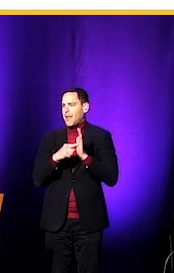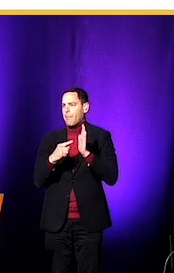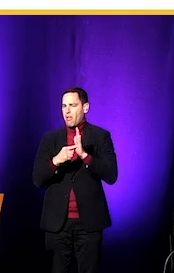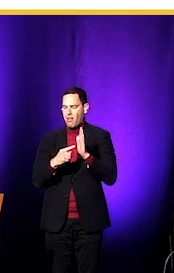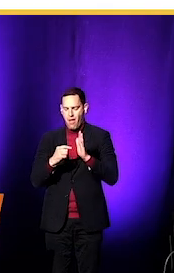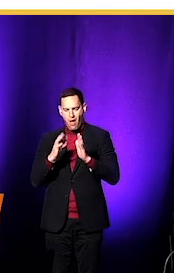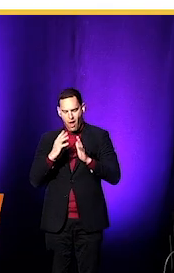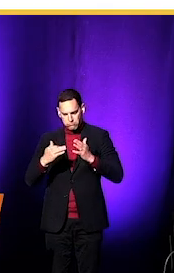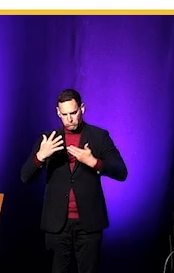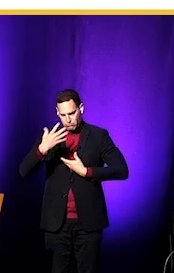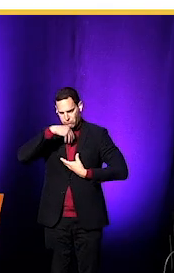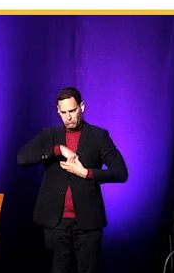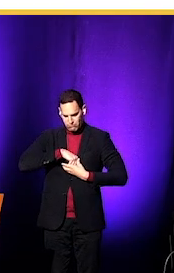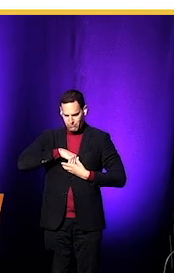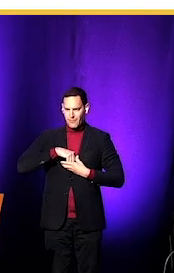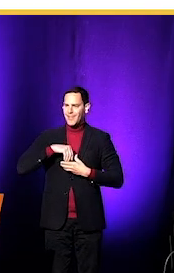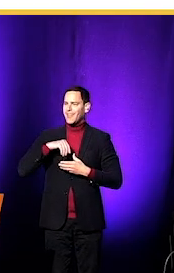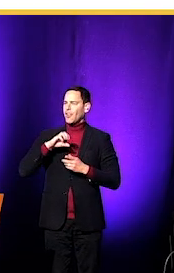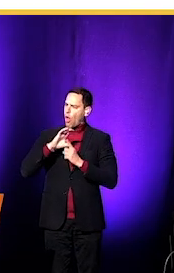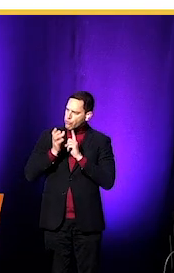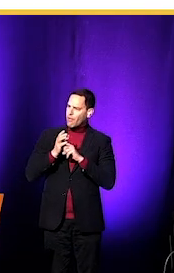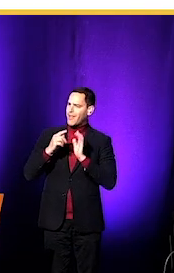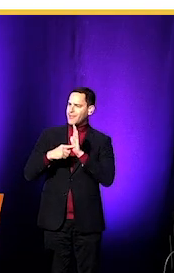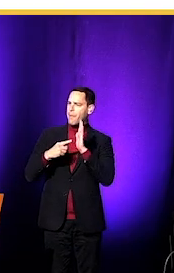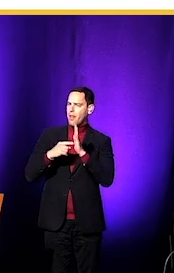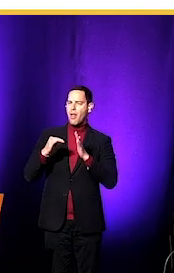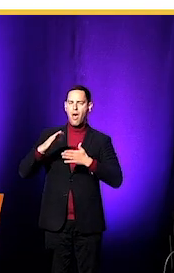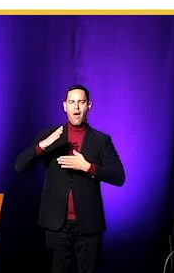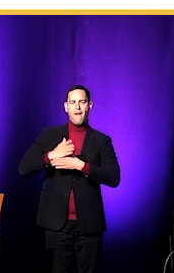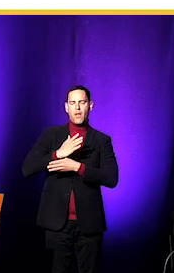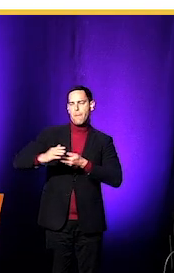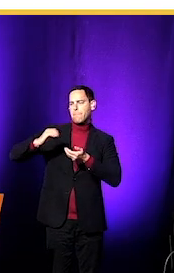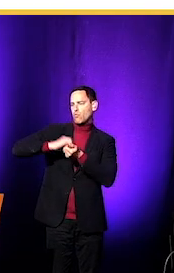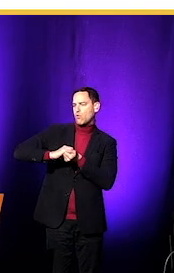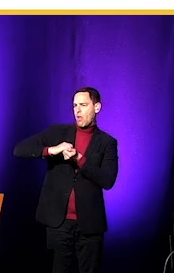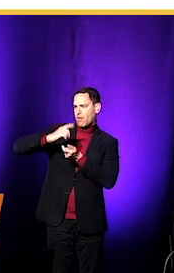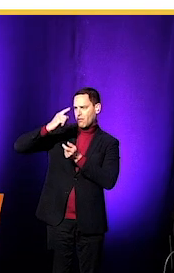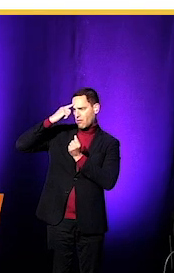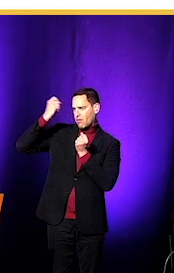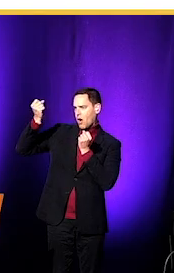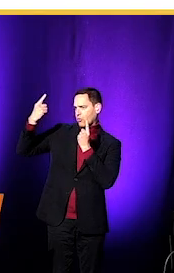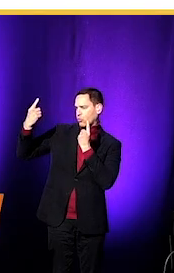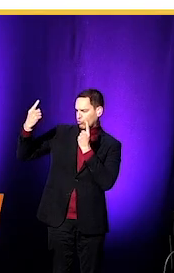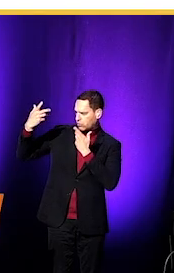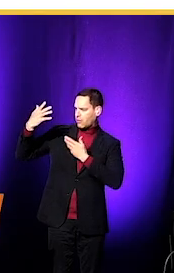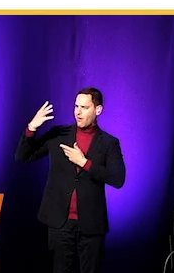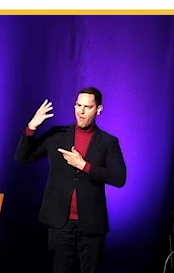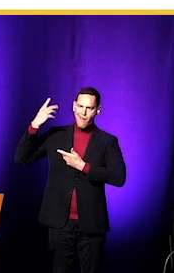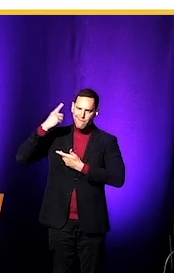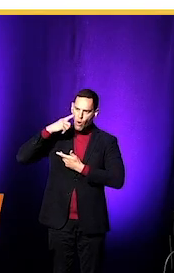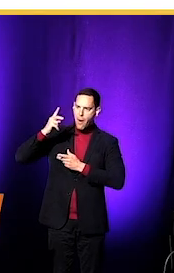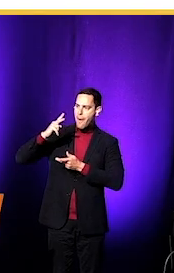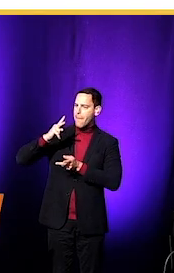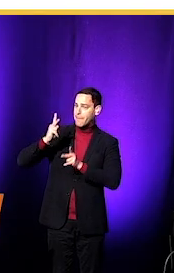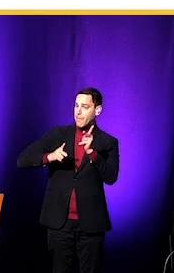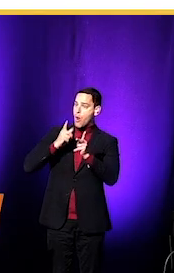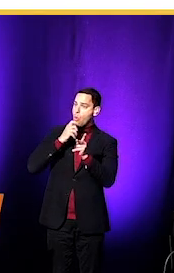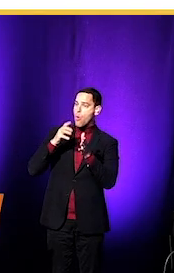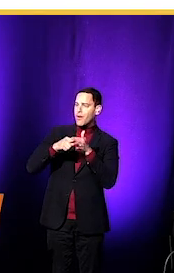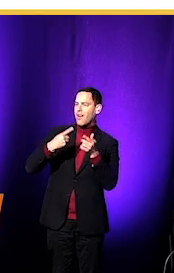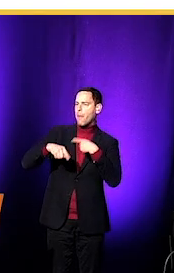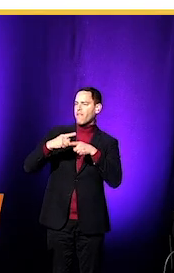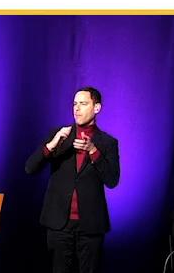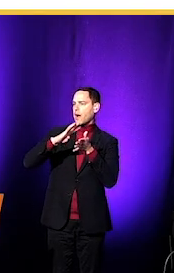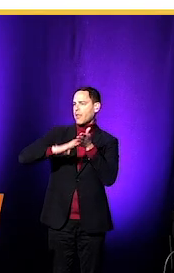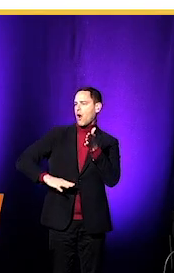mutual constitution of a practice that has had enduring cultural resonance for members of a Catalonian community that dates